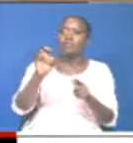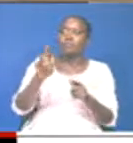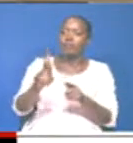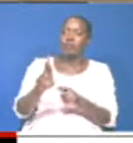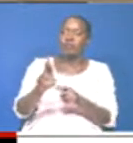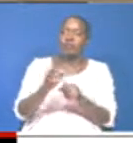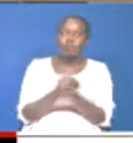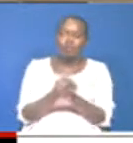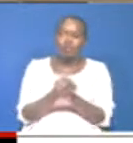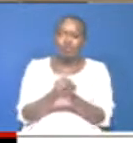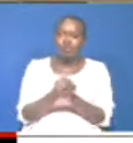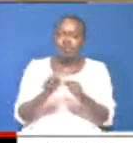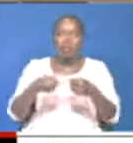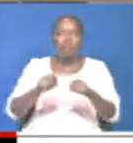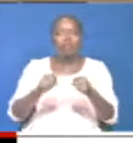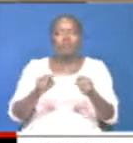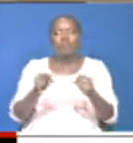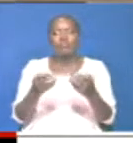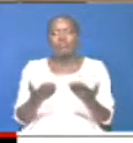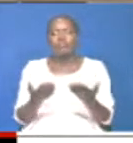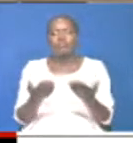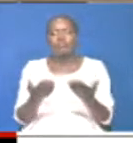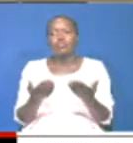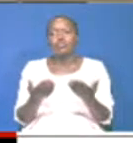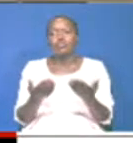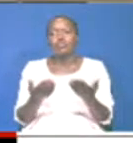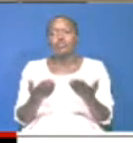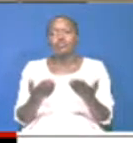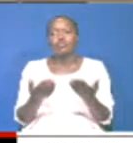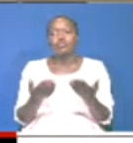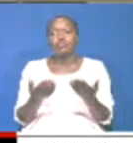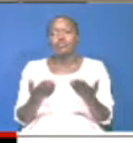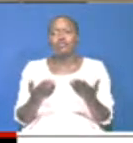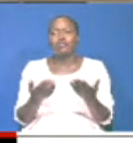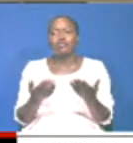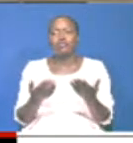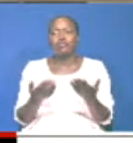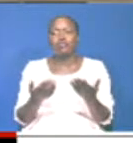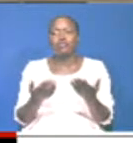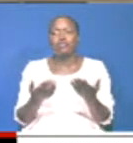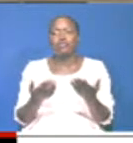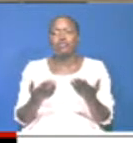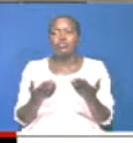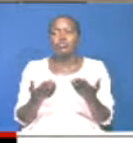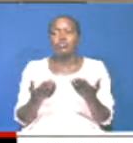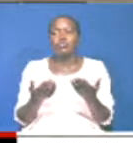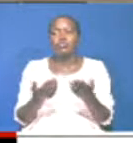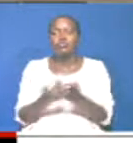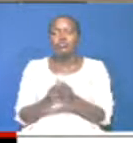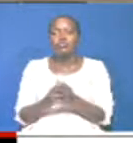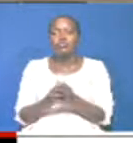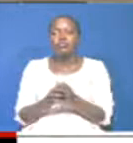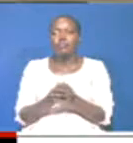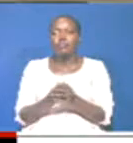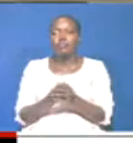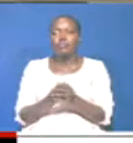Super biker. I mean, the way you... So, either way, it's still categorized by the government as a motorcycle. Right. Thank